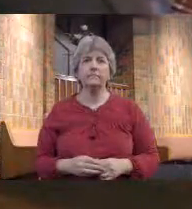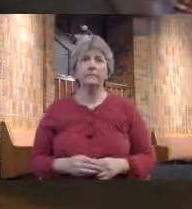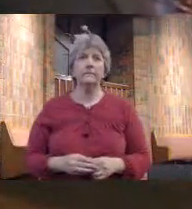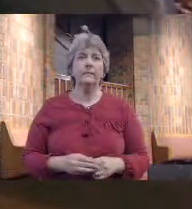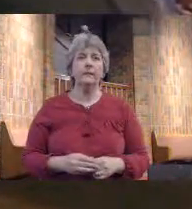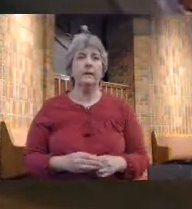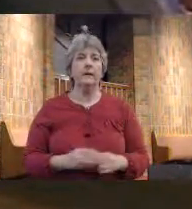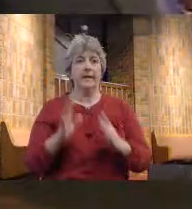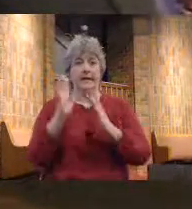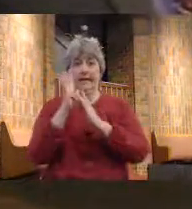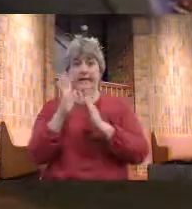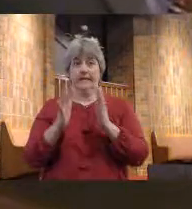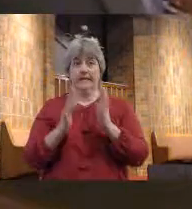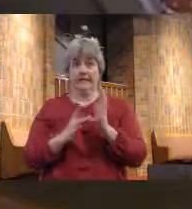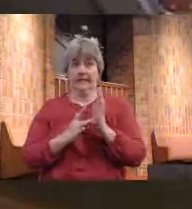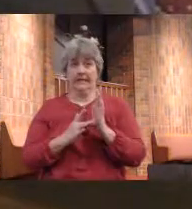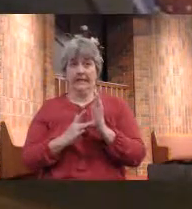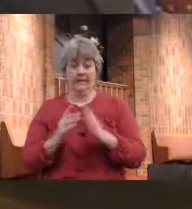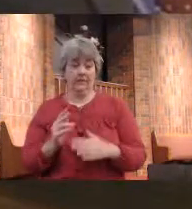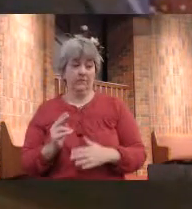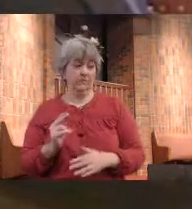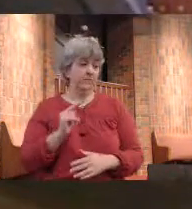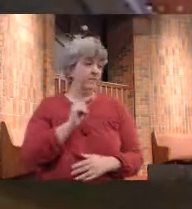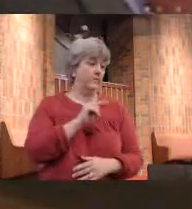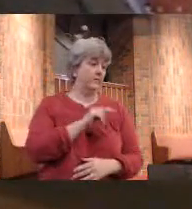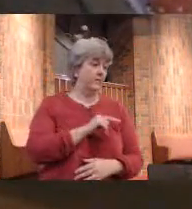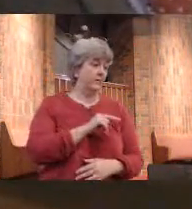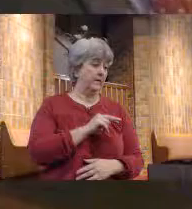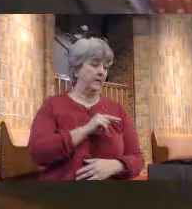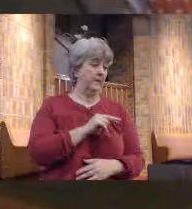But then Jesus quotes.